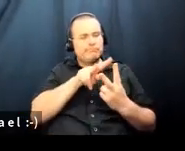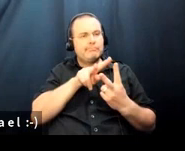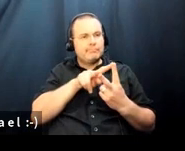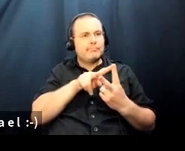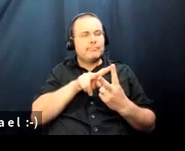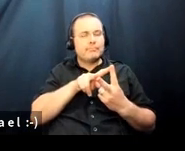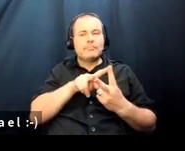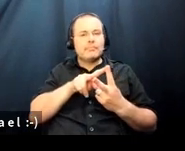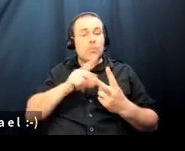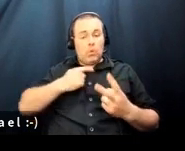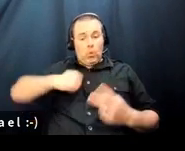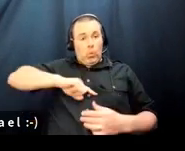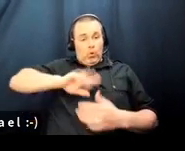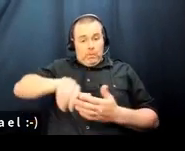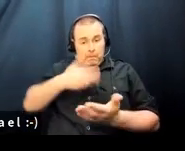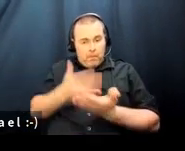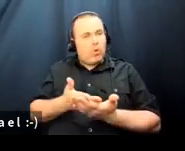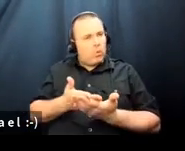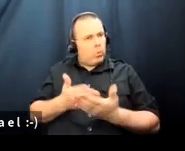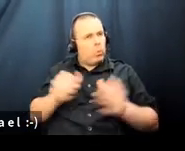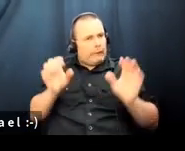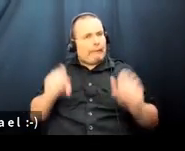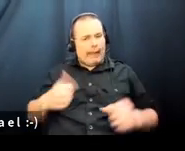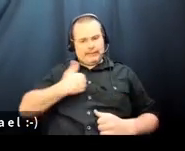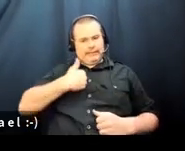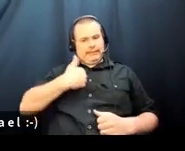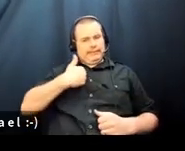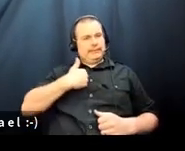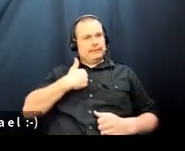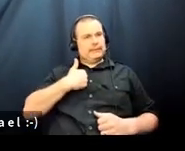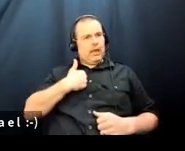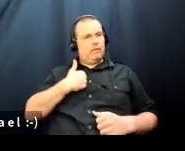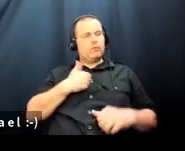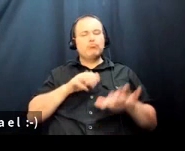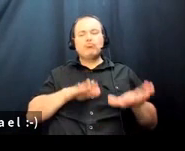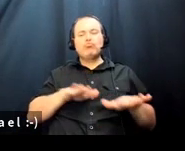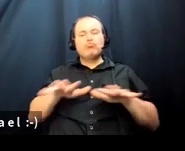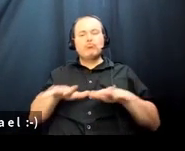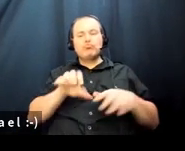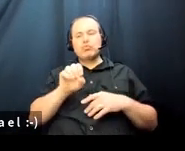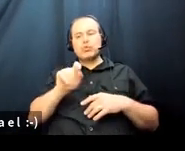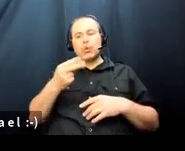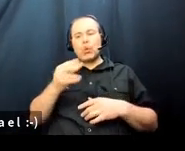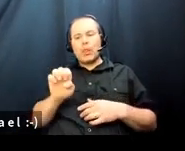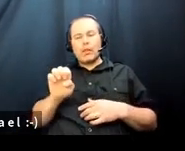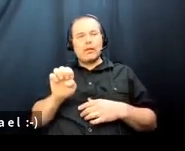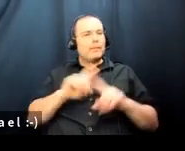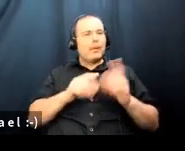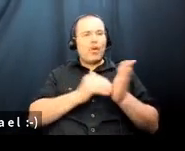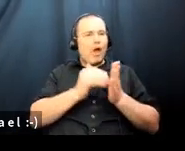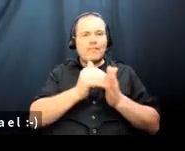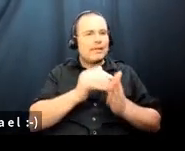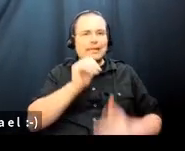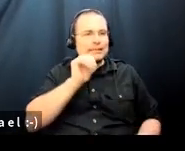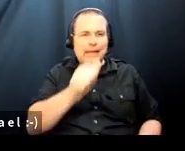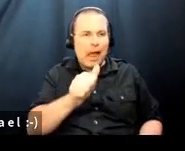to self-soothe as babies are not socially acceptable. It's not okay to